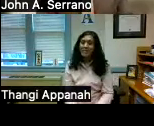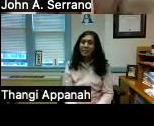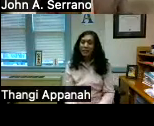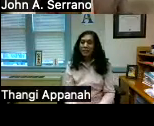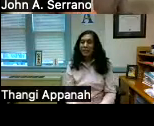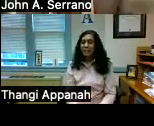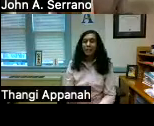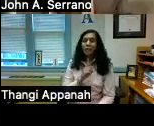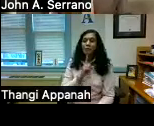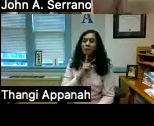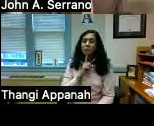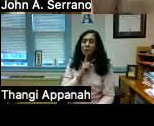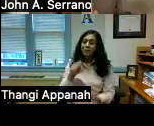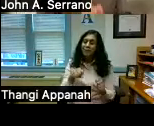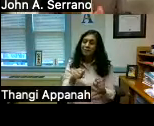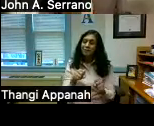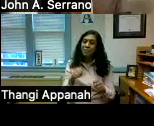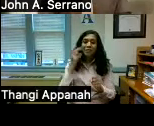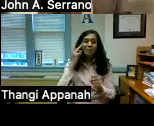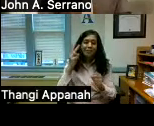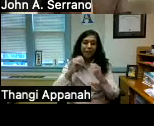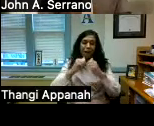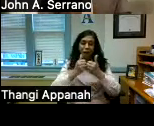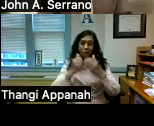continue talking. Yeah, yep.